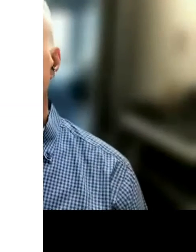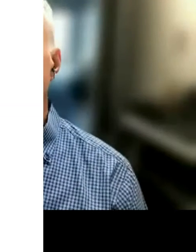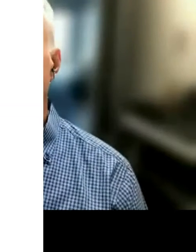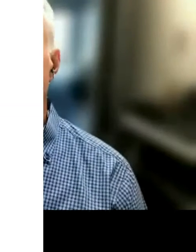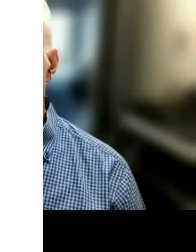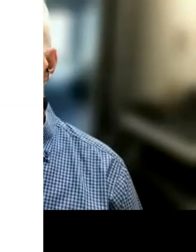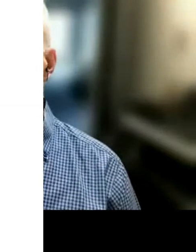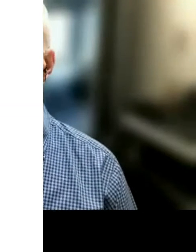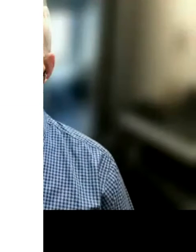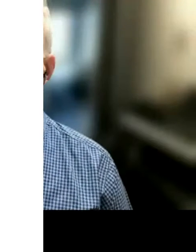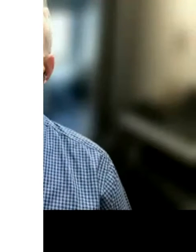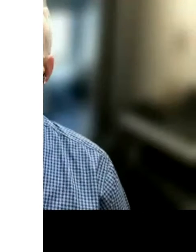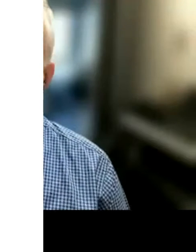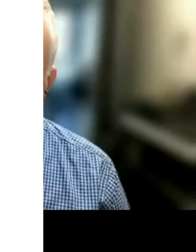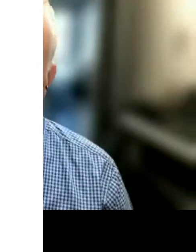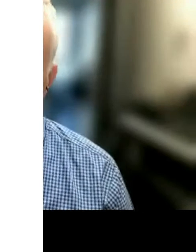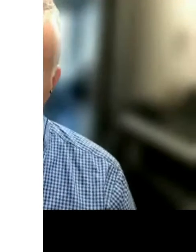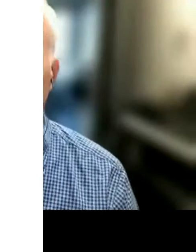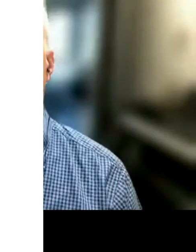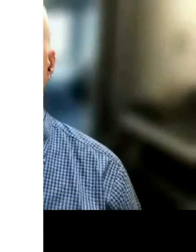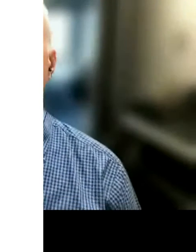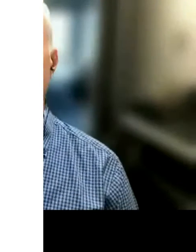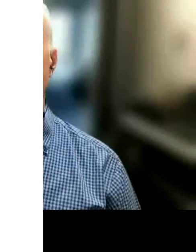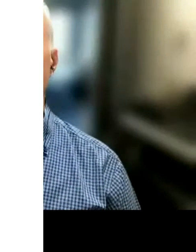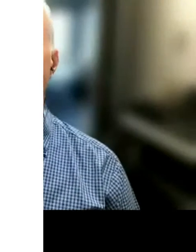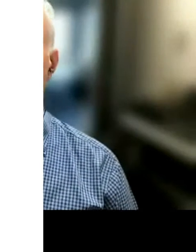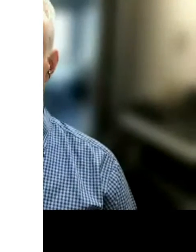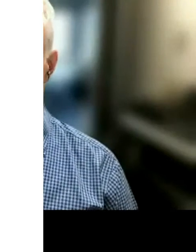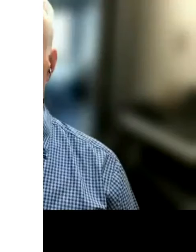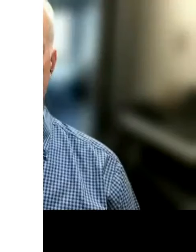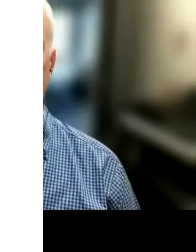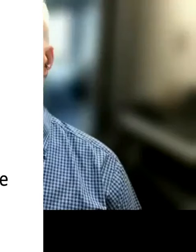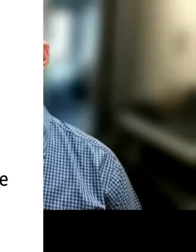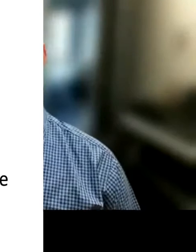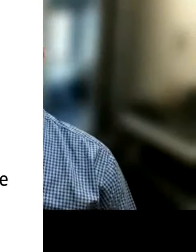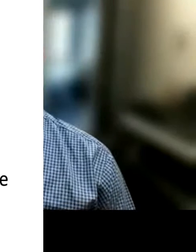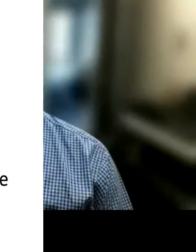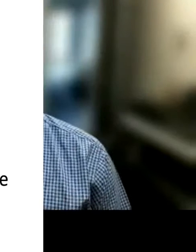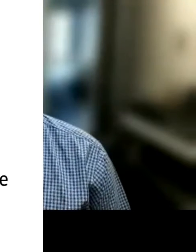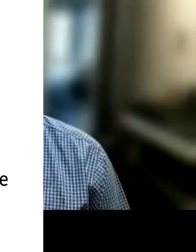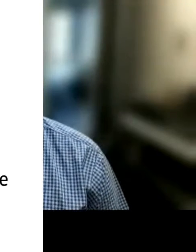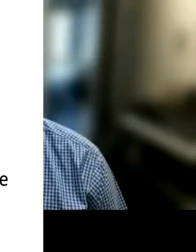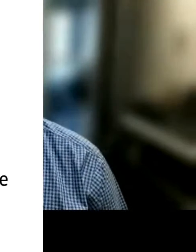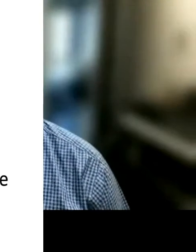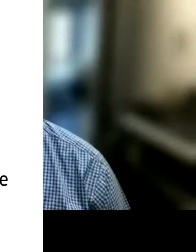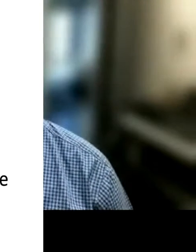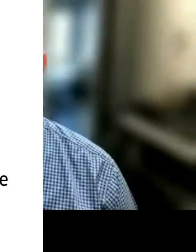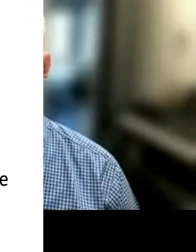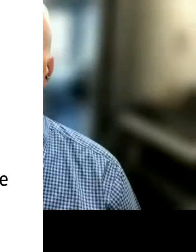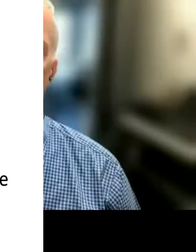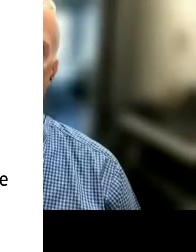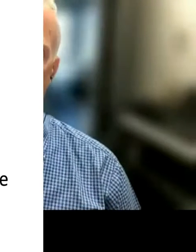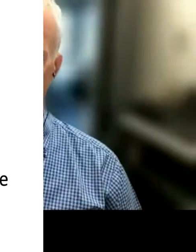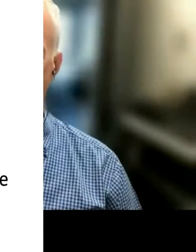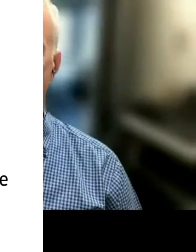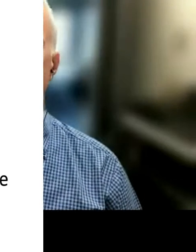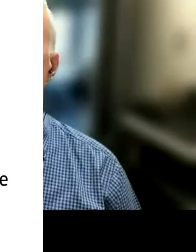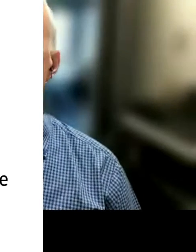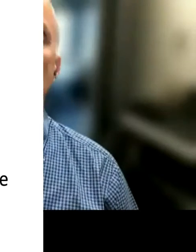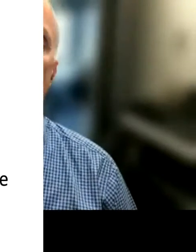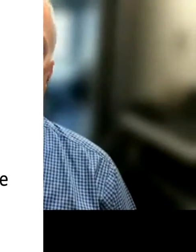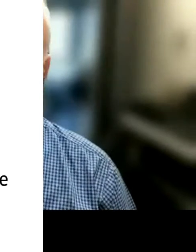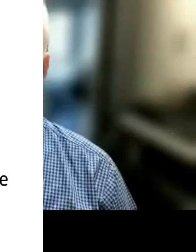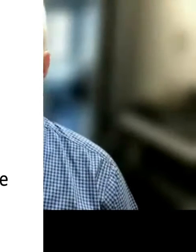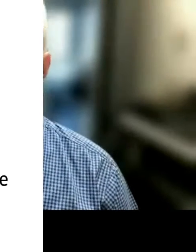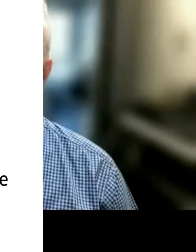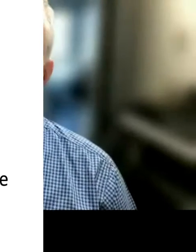protection? First of all, it's not a charity model. It's not a model where we simply target a national poverty line and make sure that we